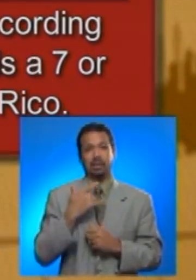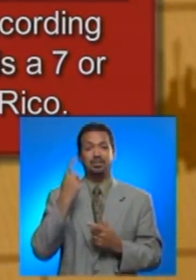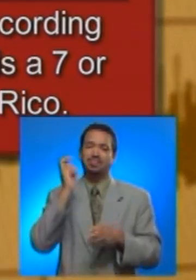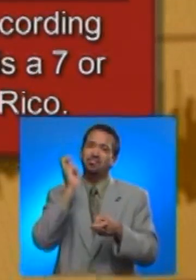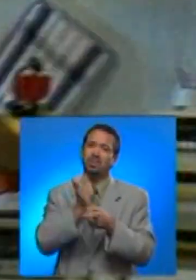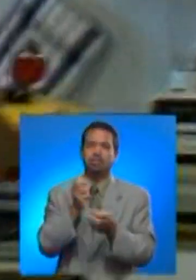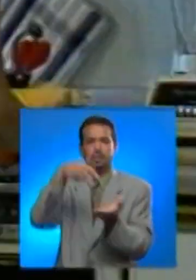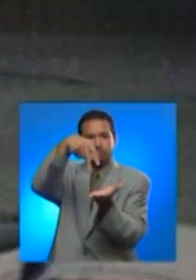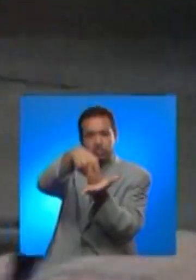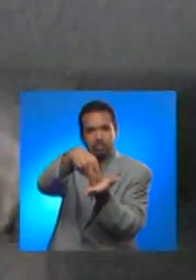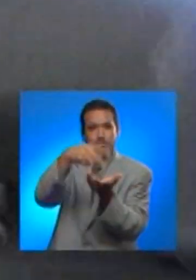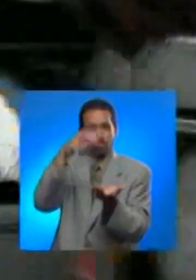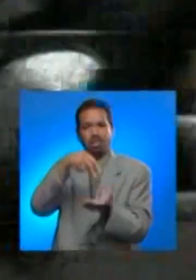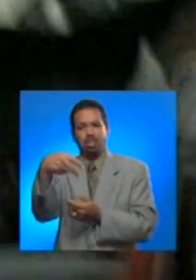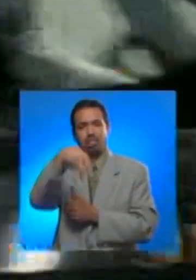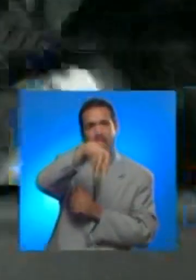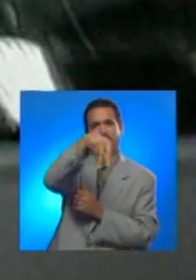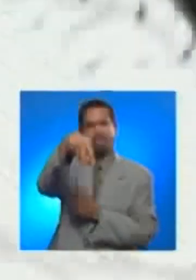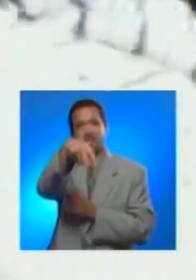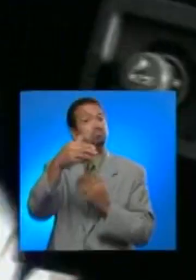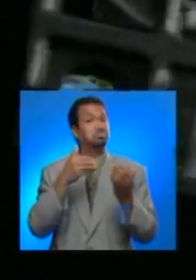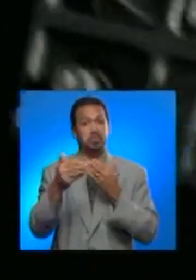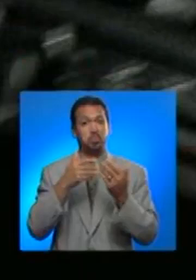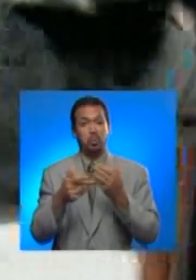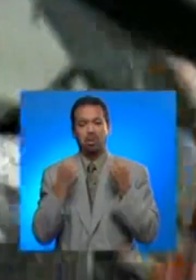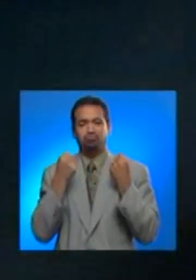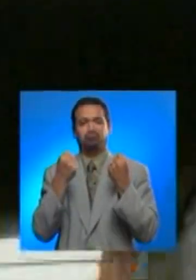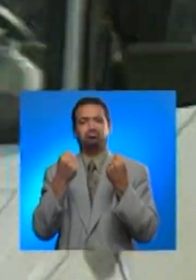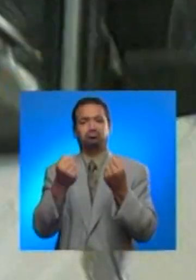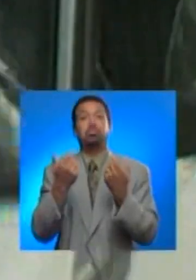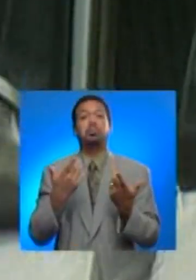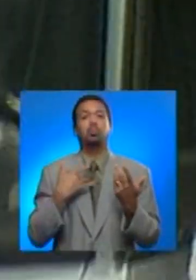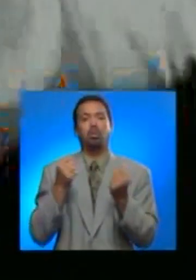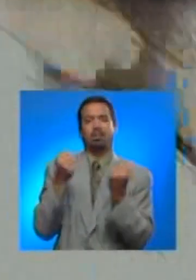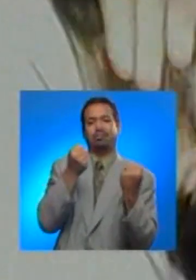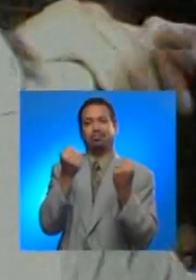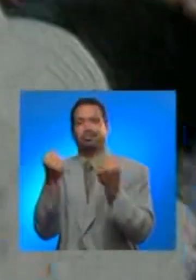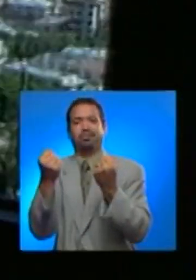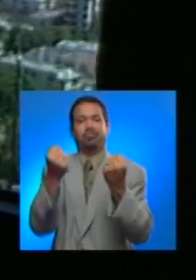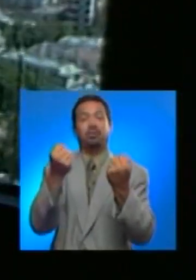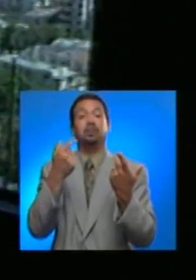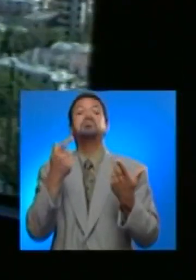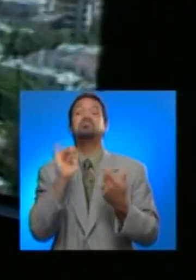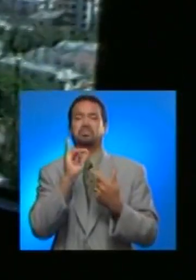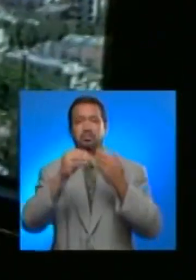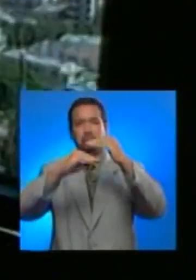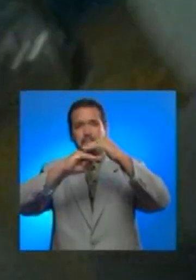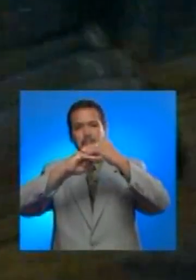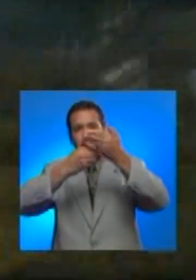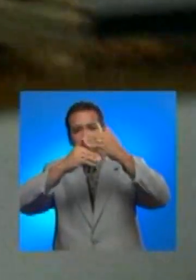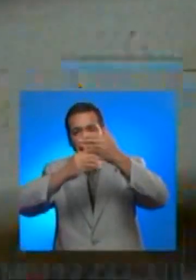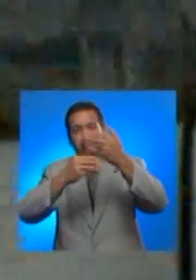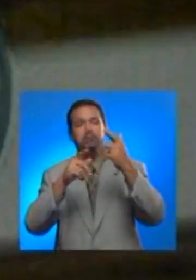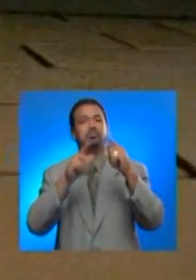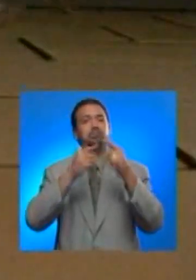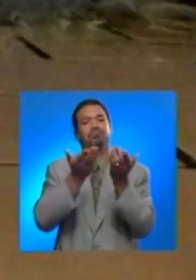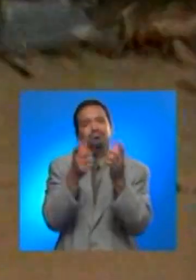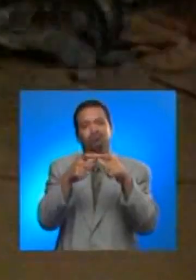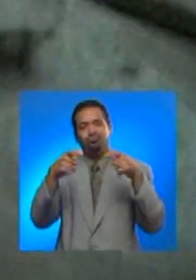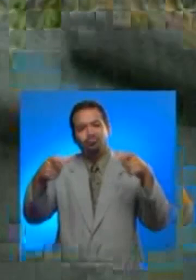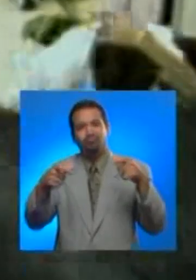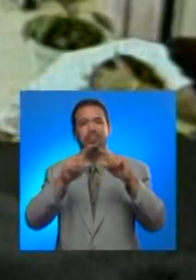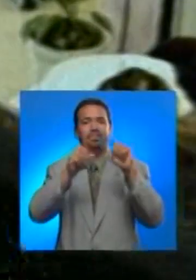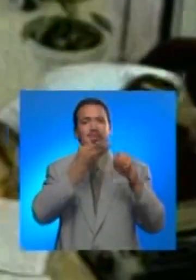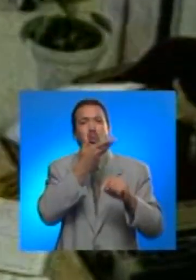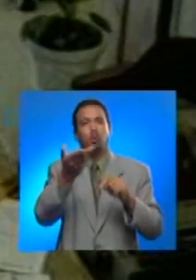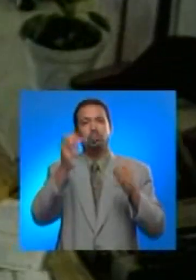it will be difficult to remain standing. Even while driving, one may feel the earthquake. Windows, dishes, glass objects, and